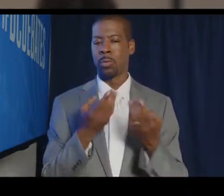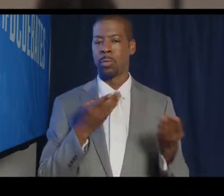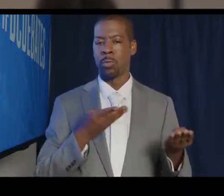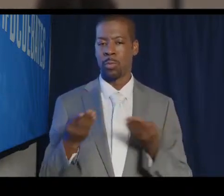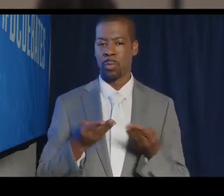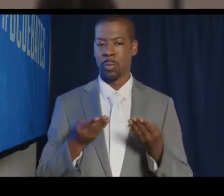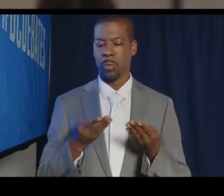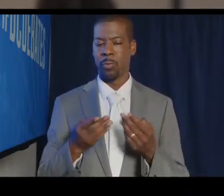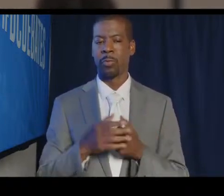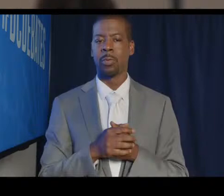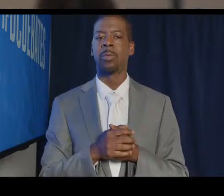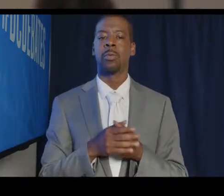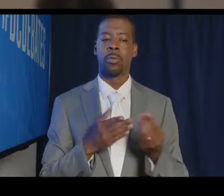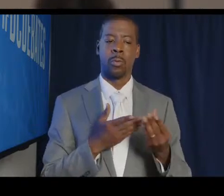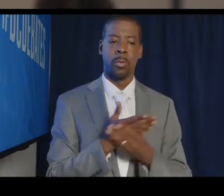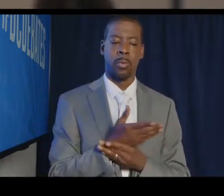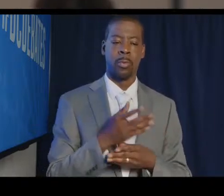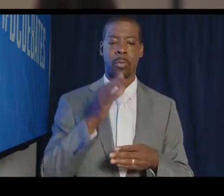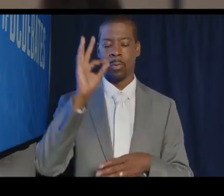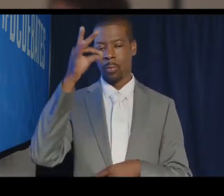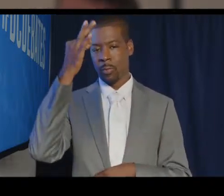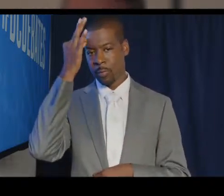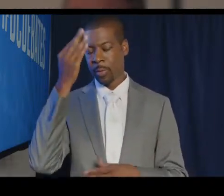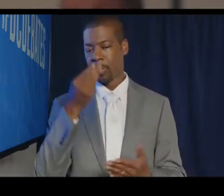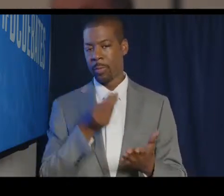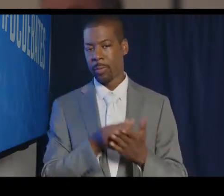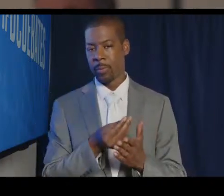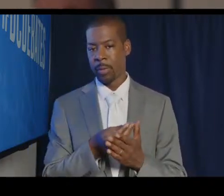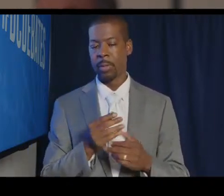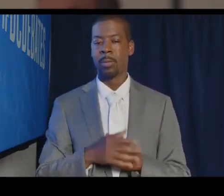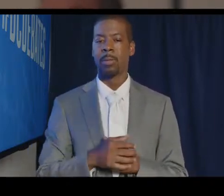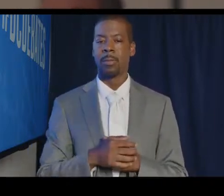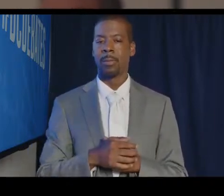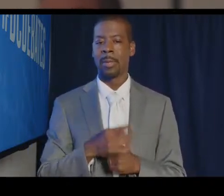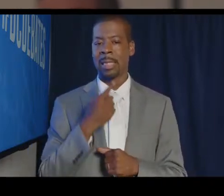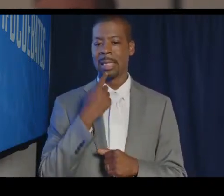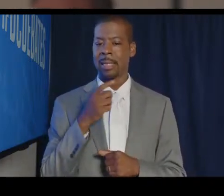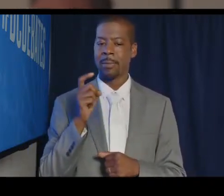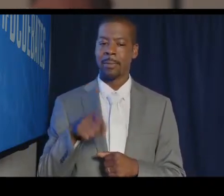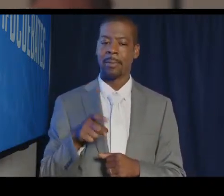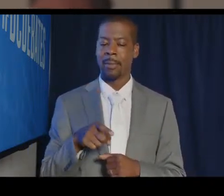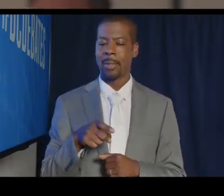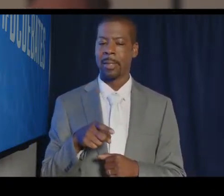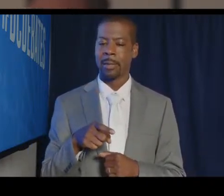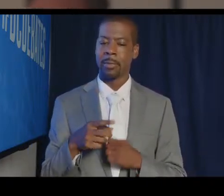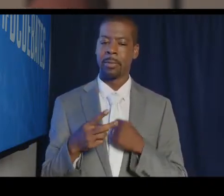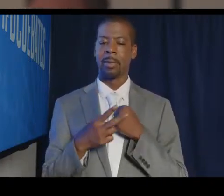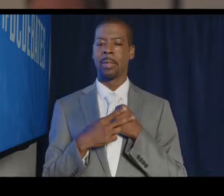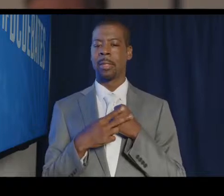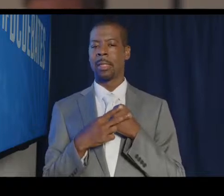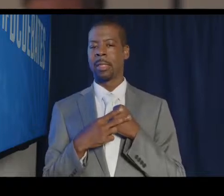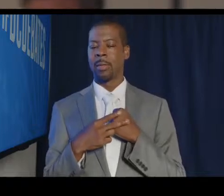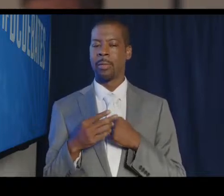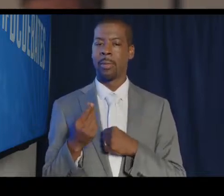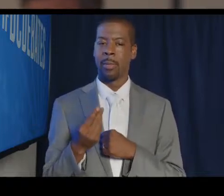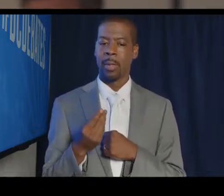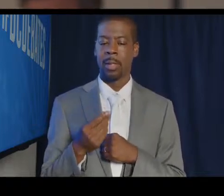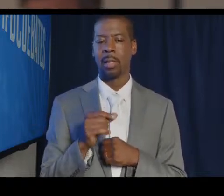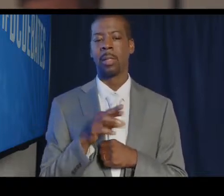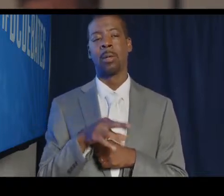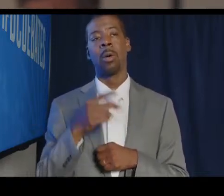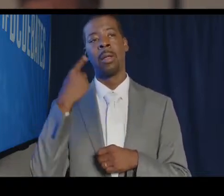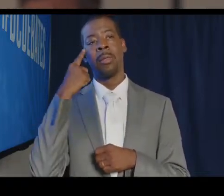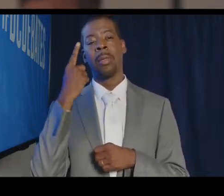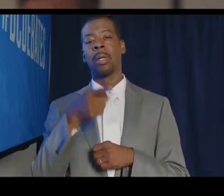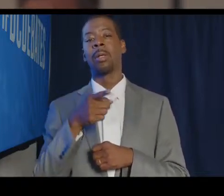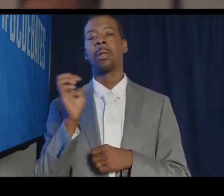pandemic, often through federal funding, and then said we need to pare it back. I think about the emergency rental assistance program, for example,